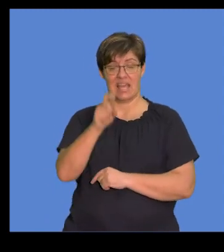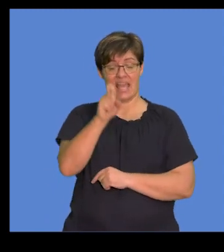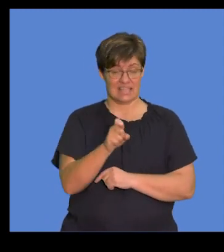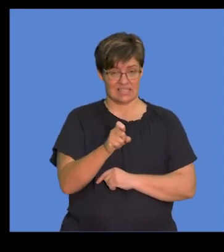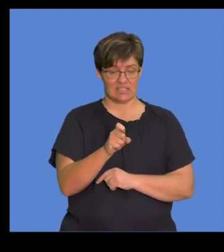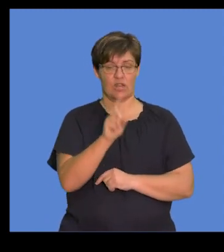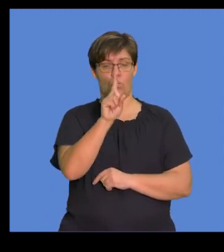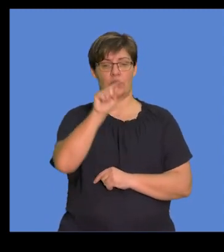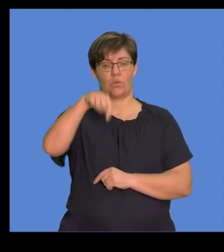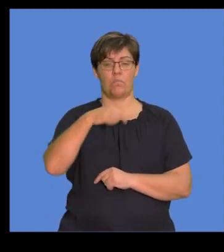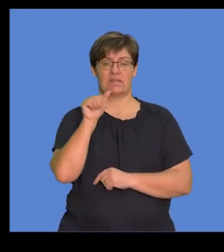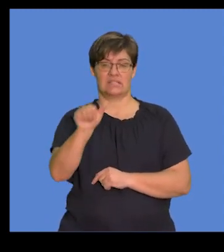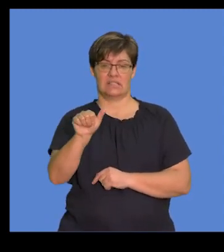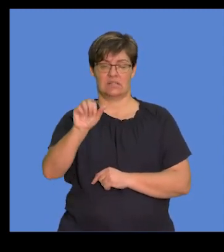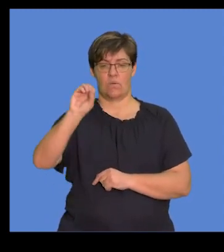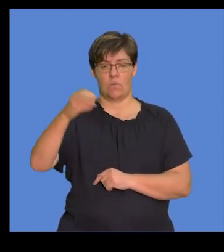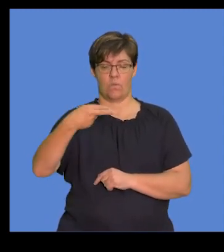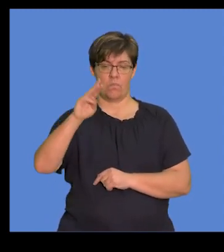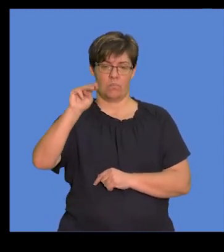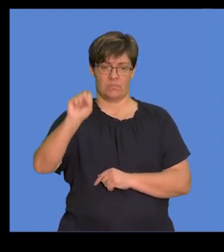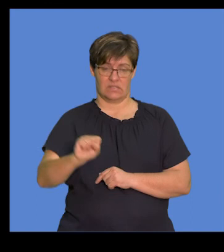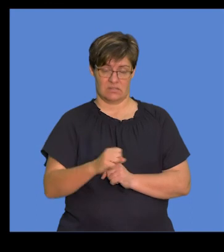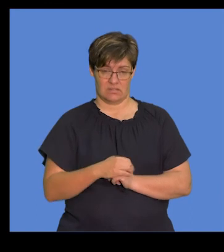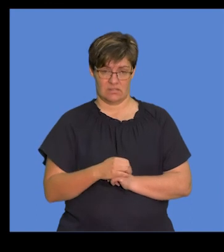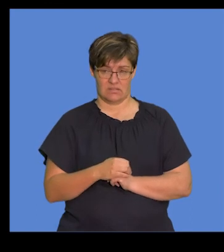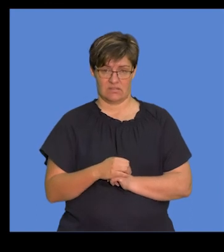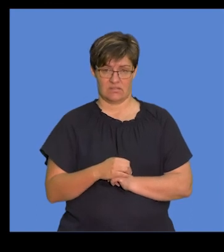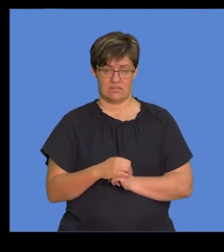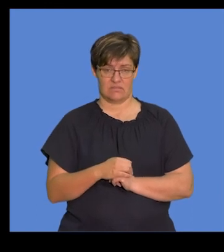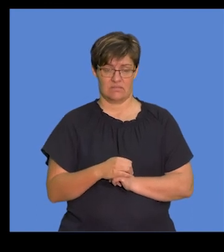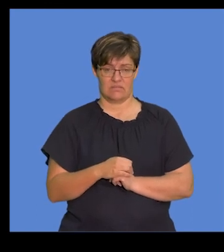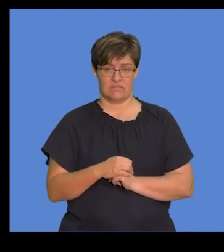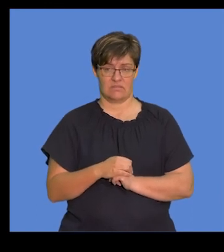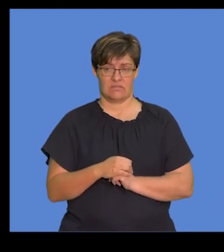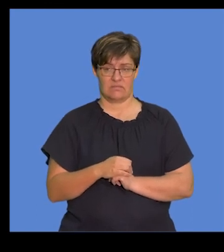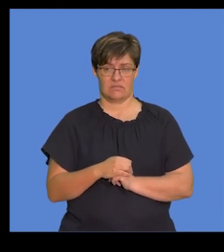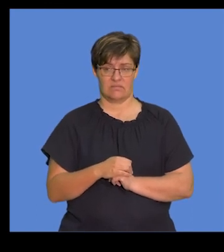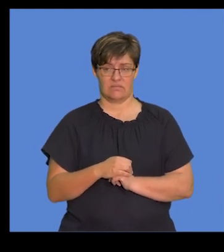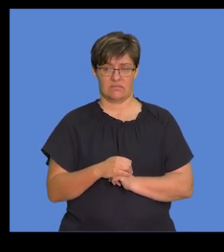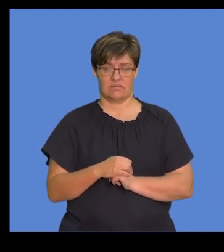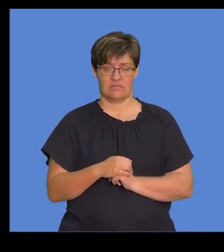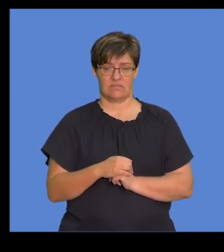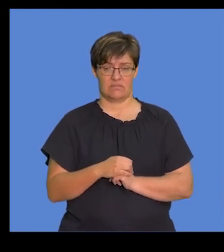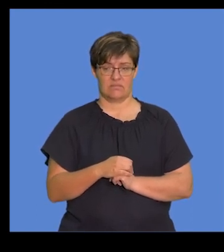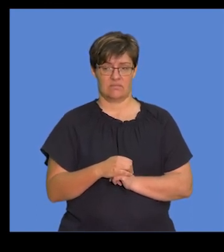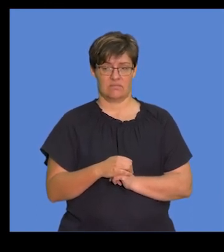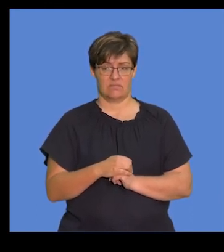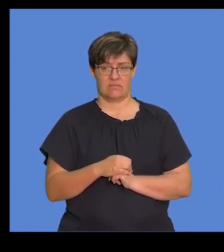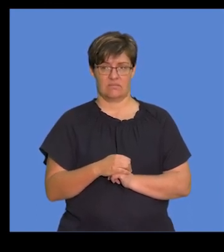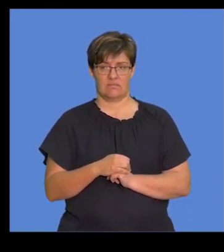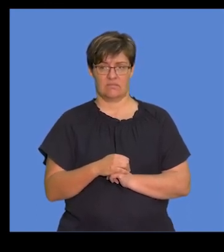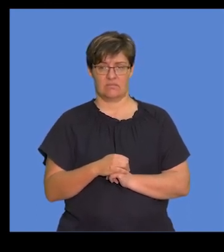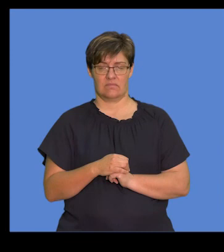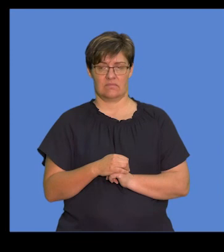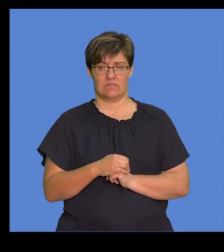the resistance of resistor X is actually 1,6 ohms, right? So resistor X